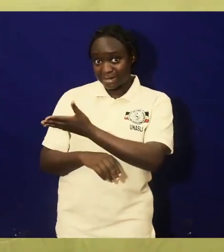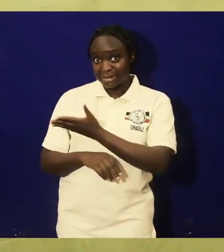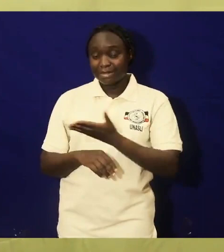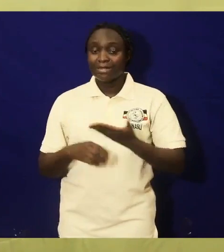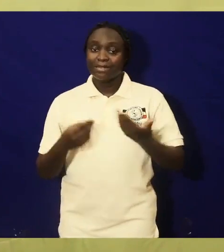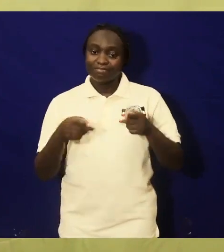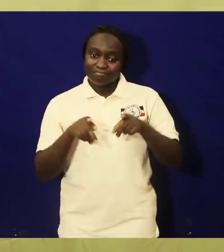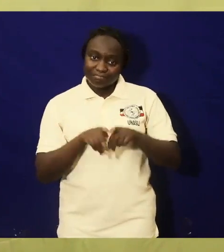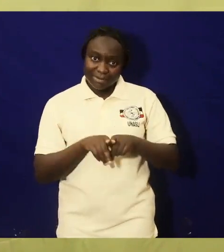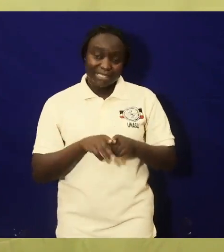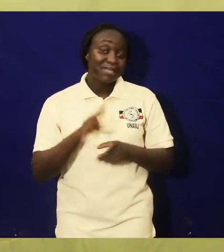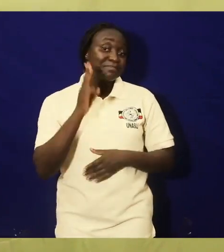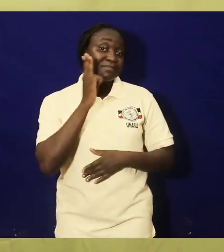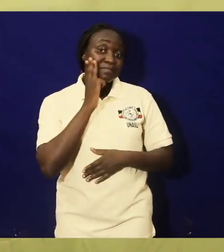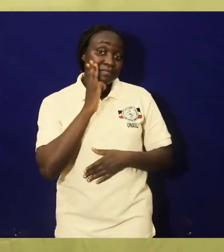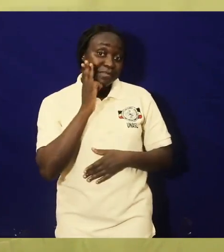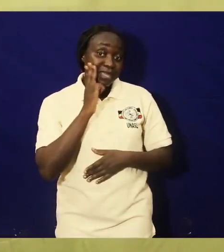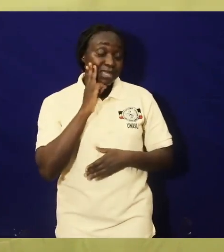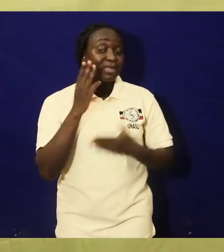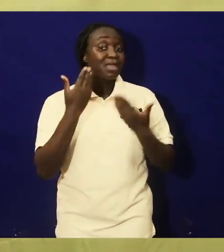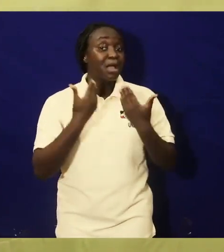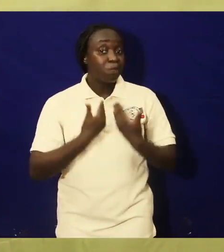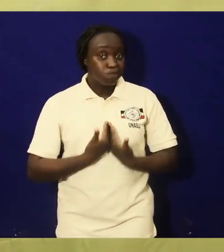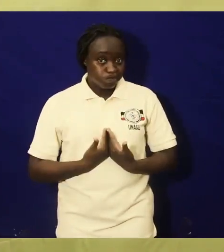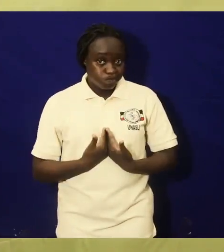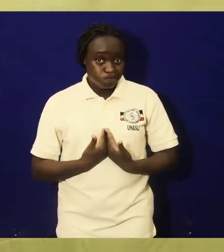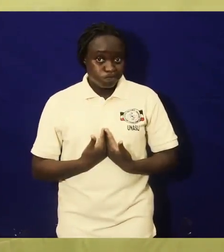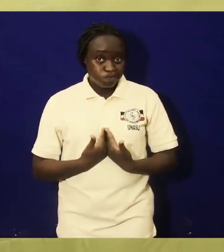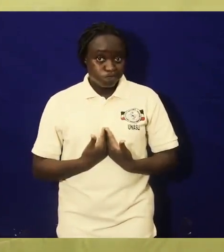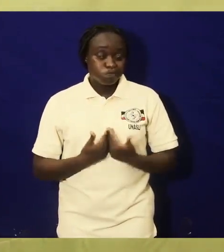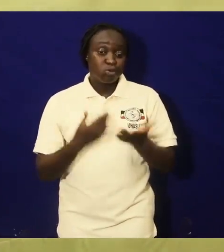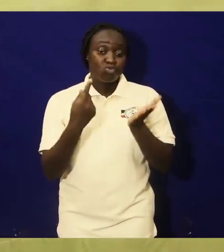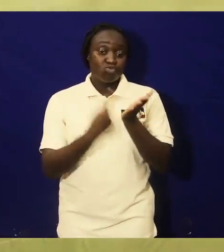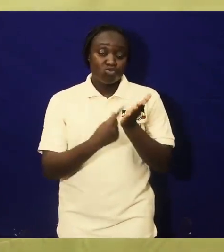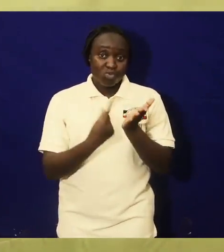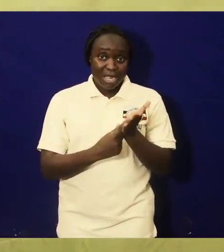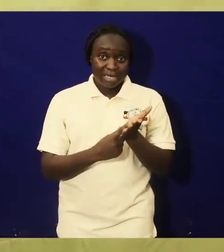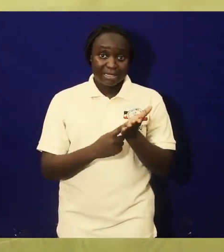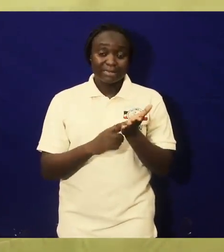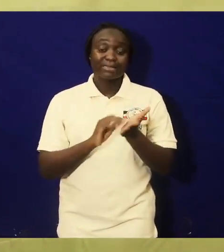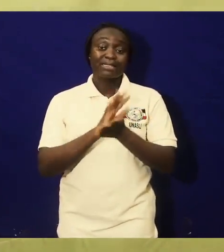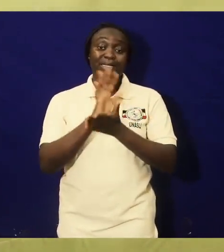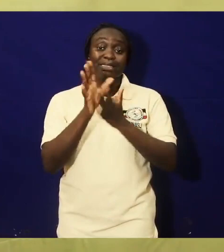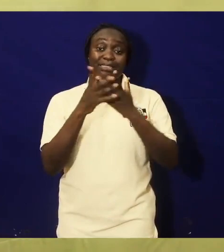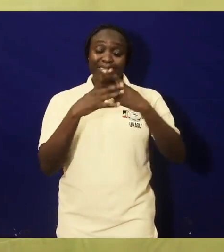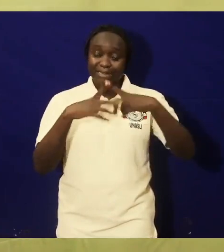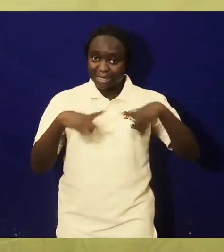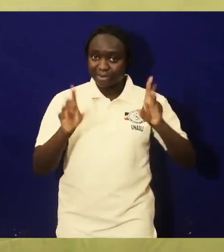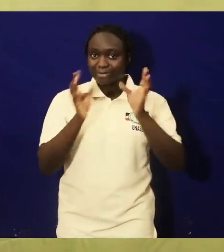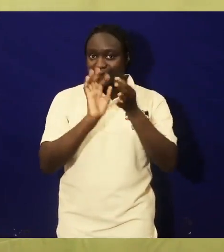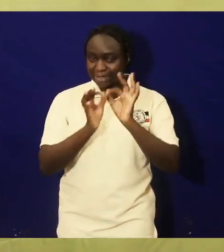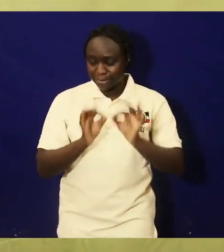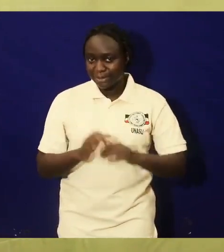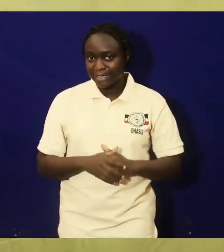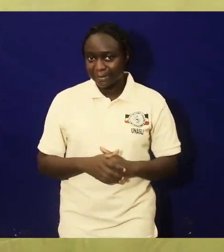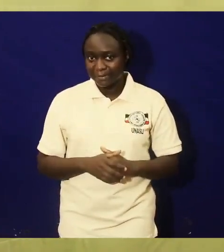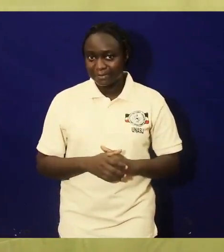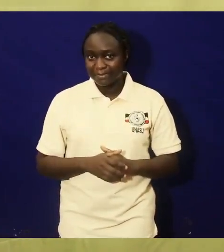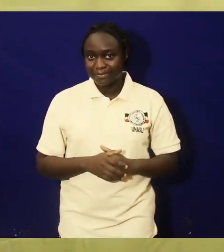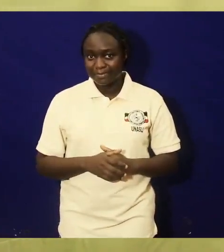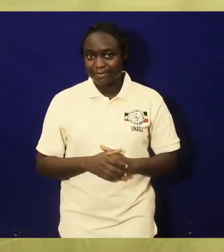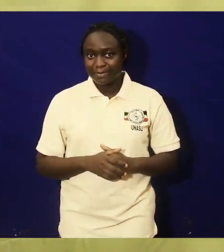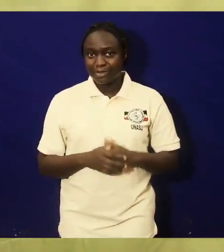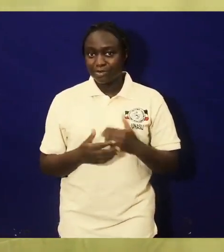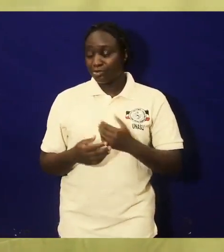Maureen, and I have a friend of mine, Teacher Millie, who is a